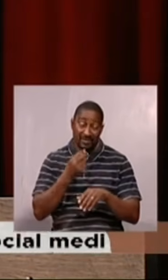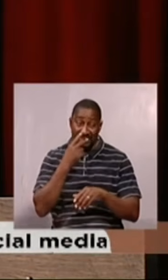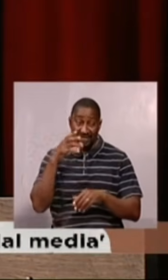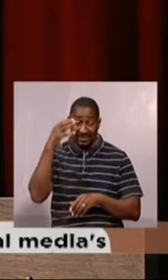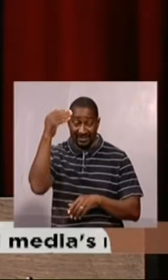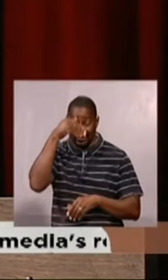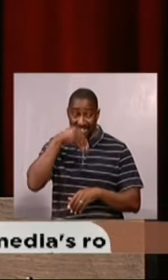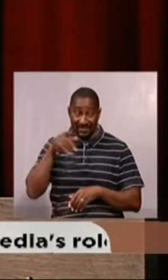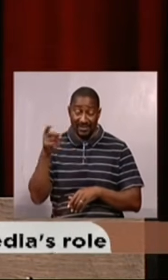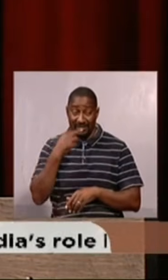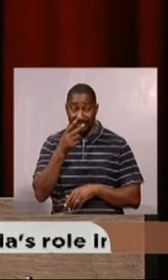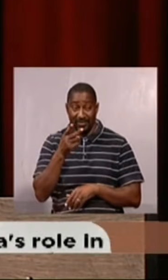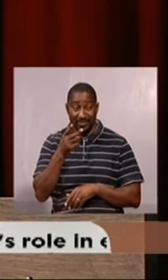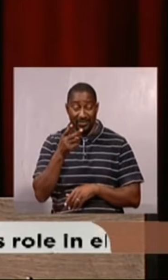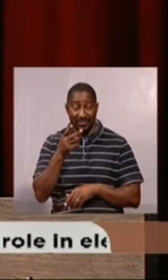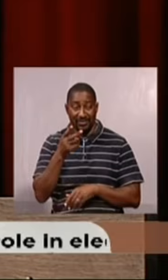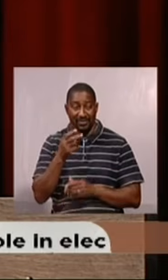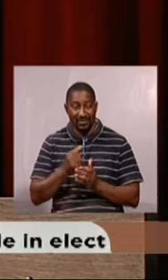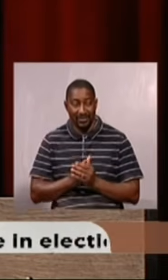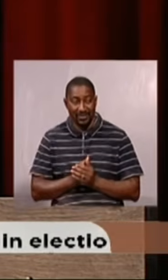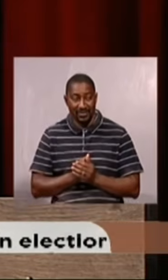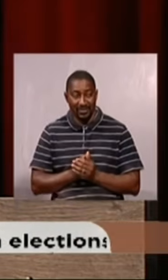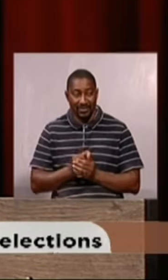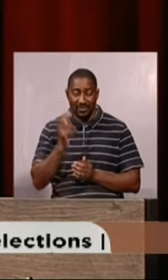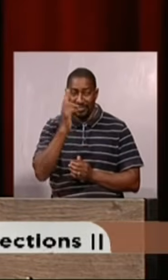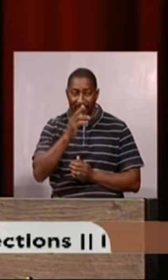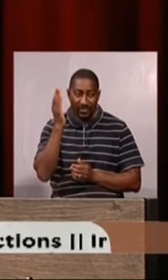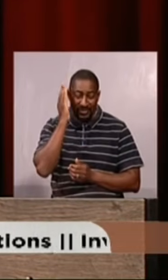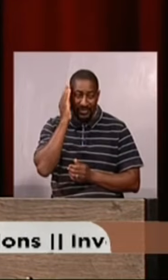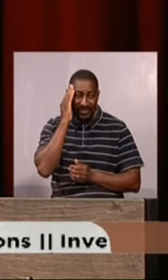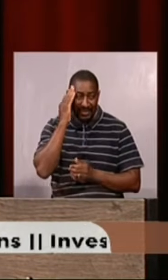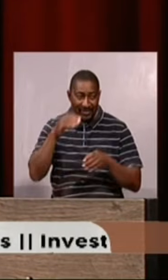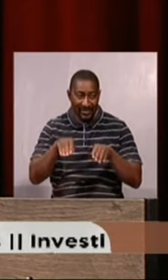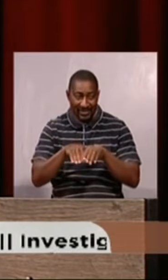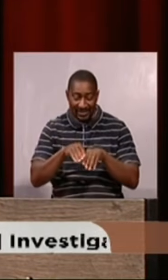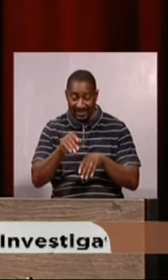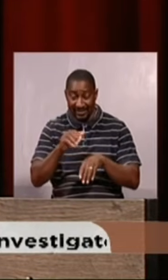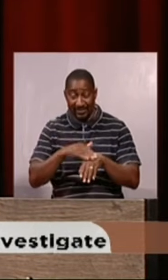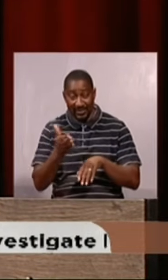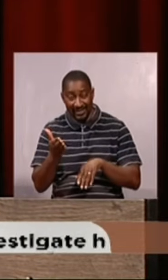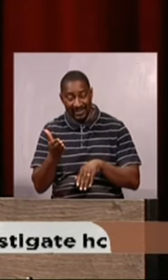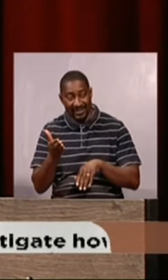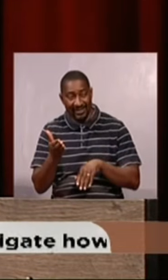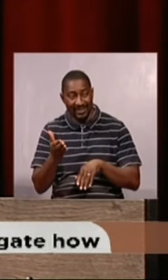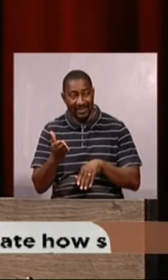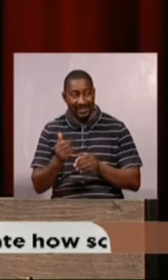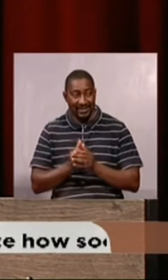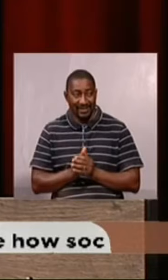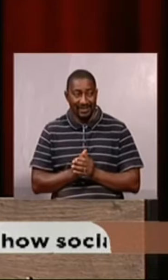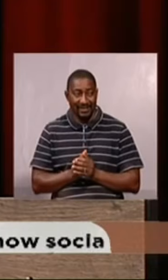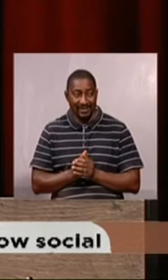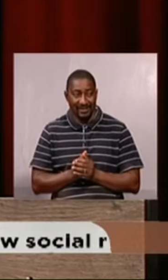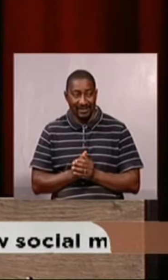well. People hiring people who know what they're doing on social media, so you don't have a Trump situation where this guy wakes up at 3